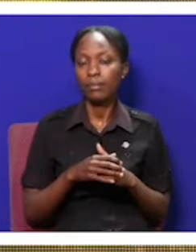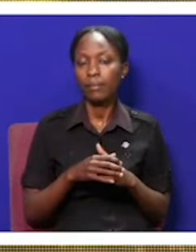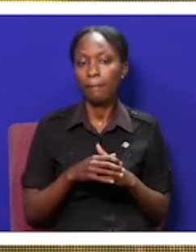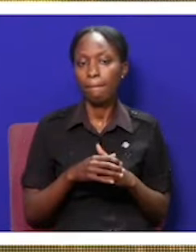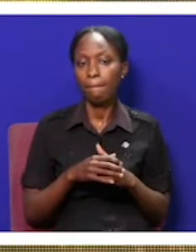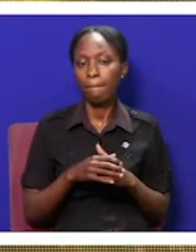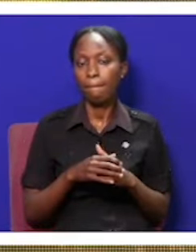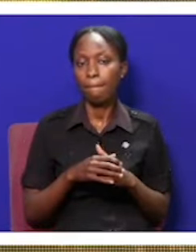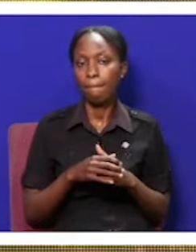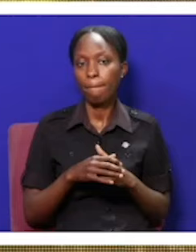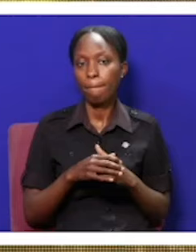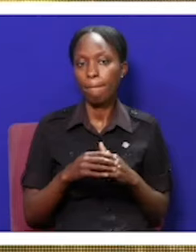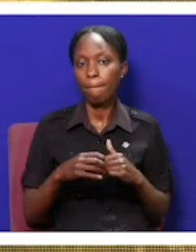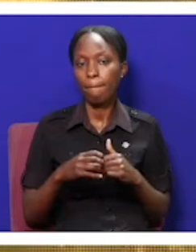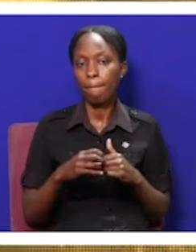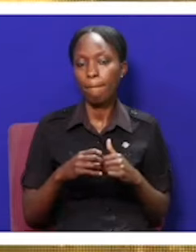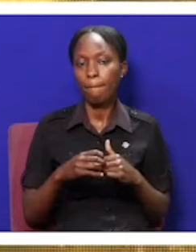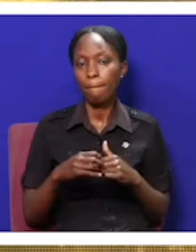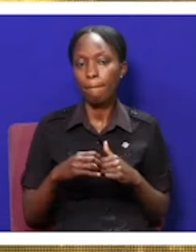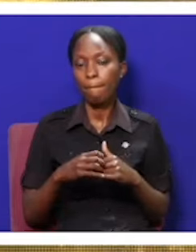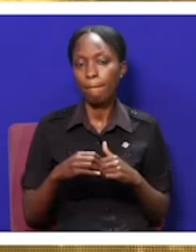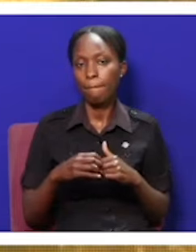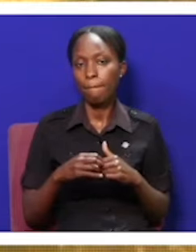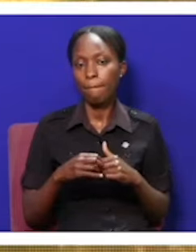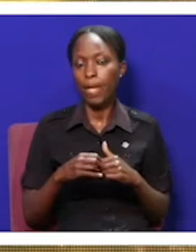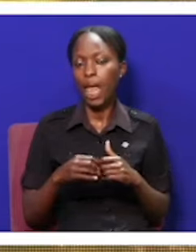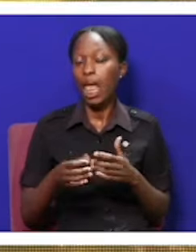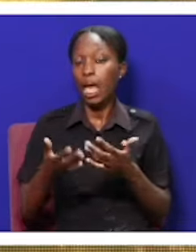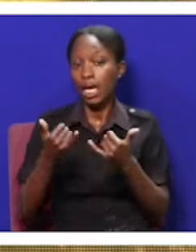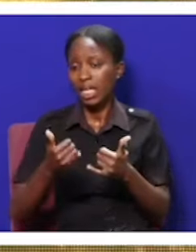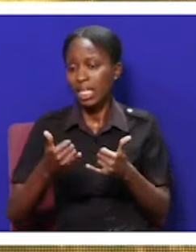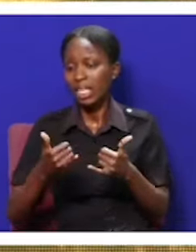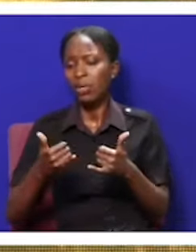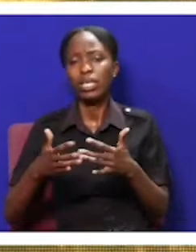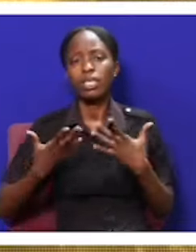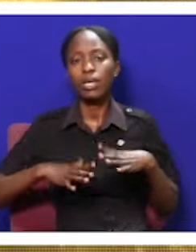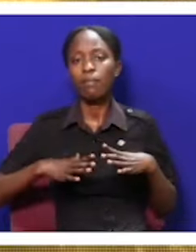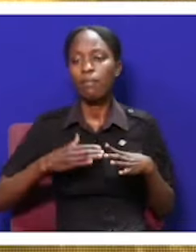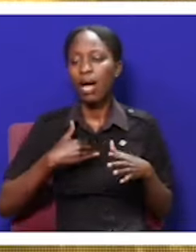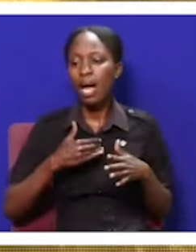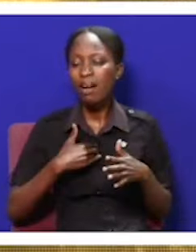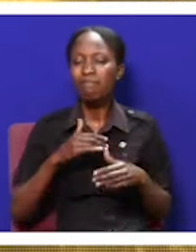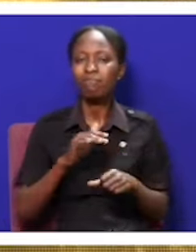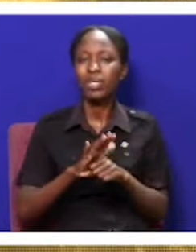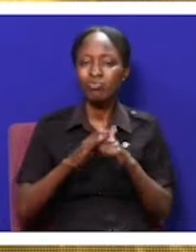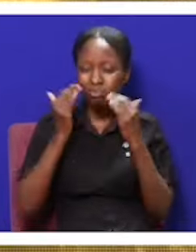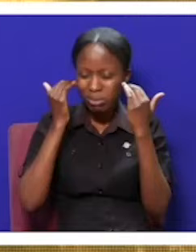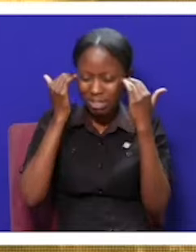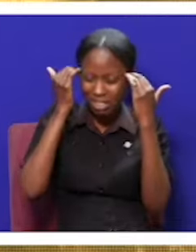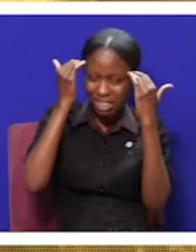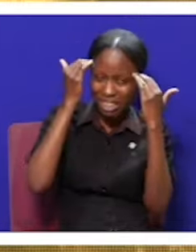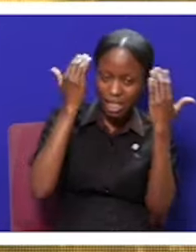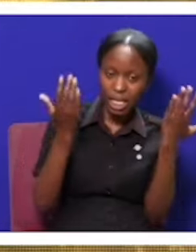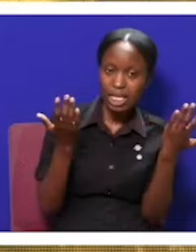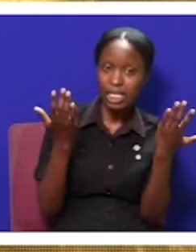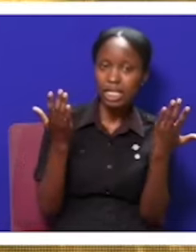of guys your age are going through mental health issues. Some are going through depression. And we have seen even,